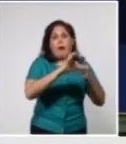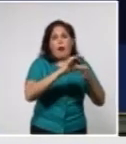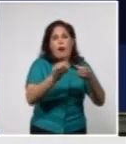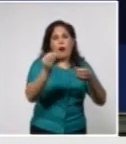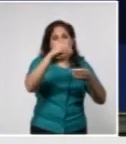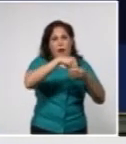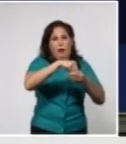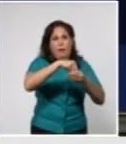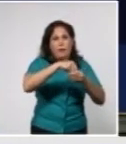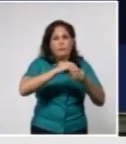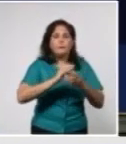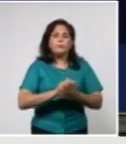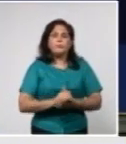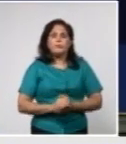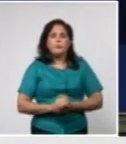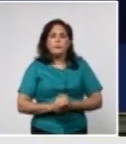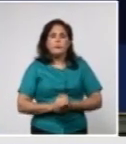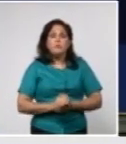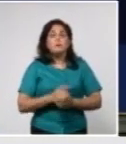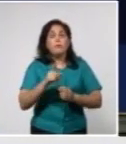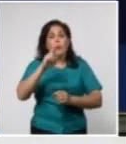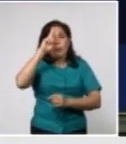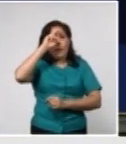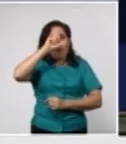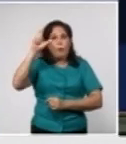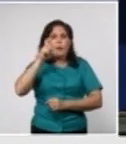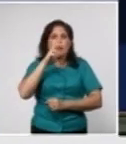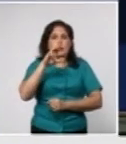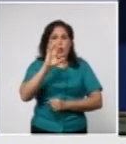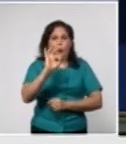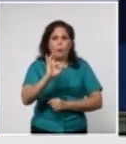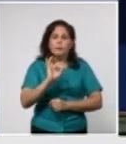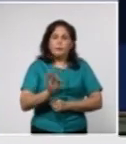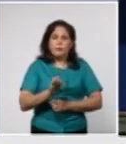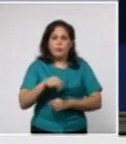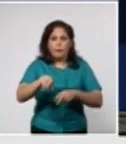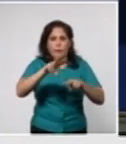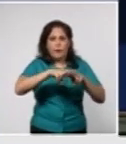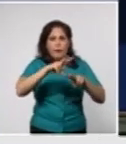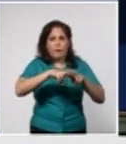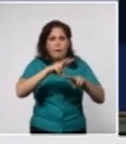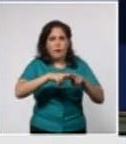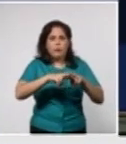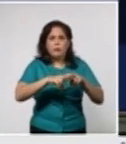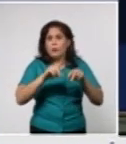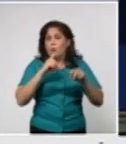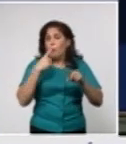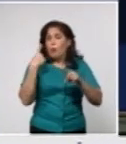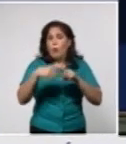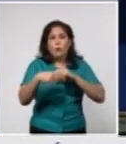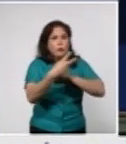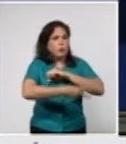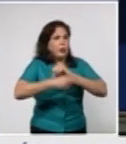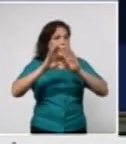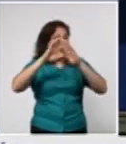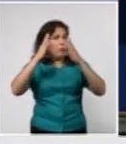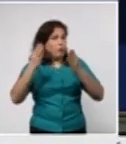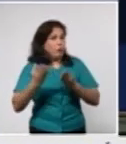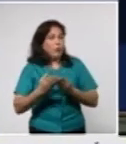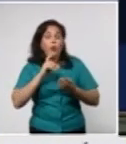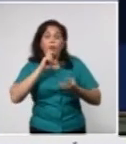condition. And another patient was listed in serious condition, both cases at the Salvador Allende Hospital.